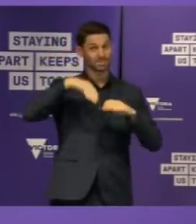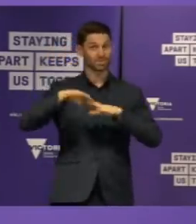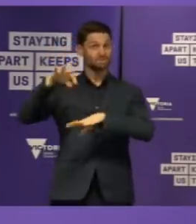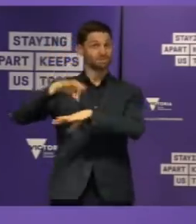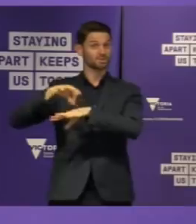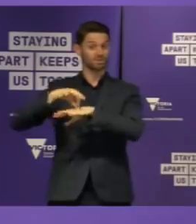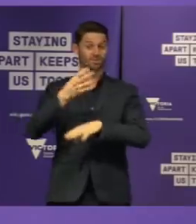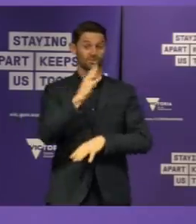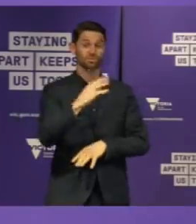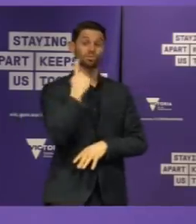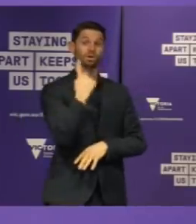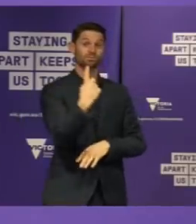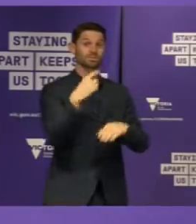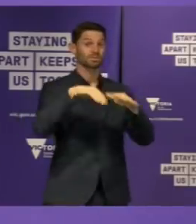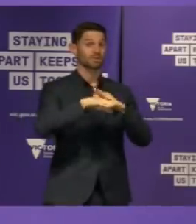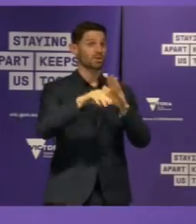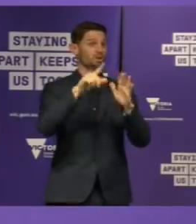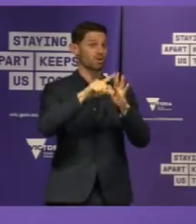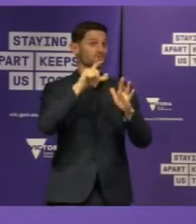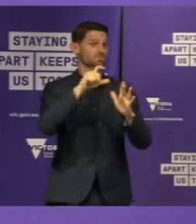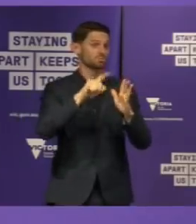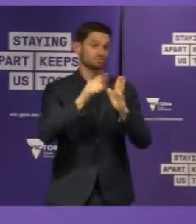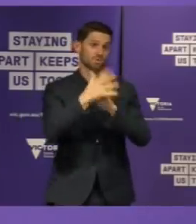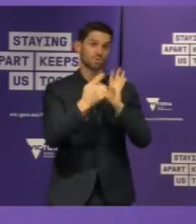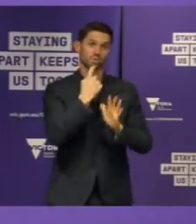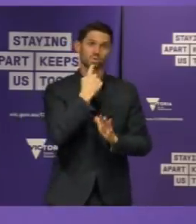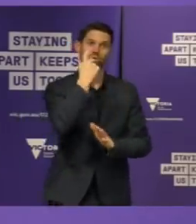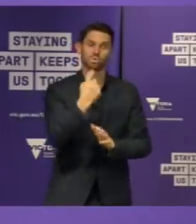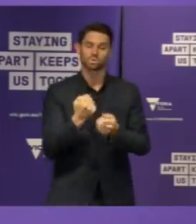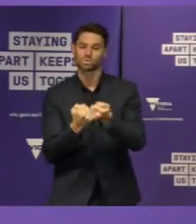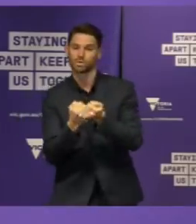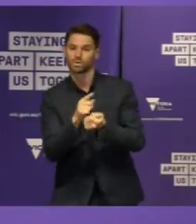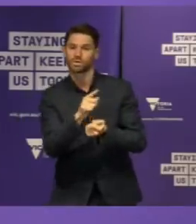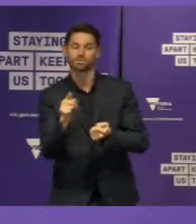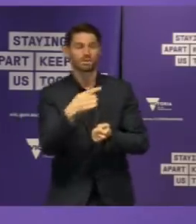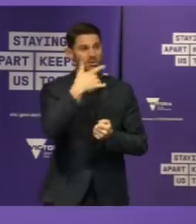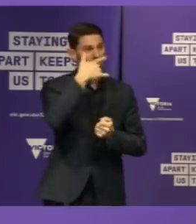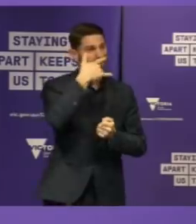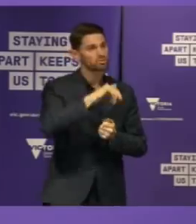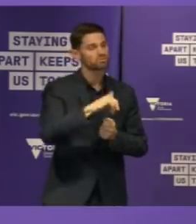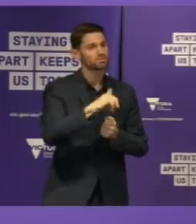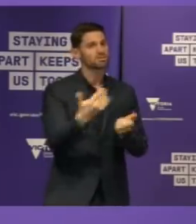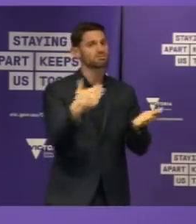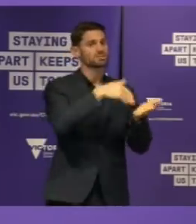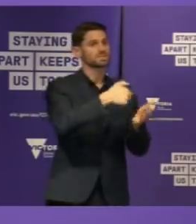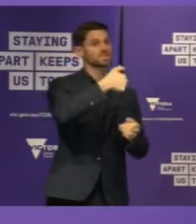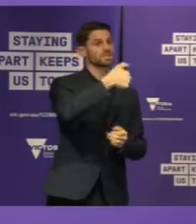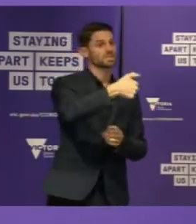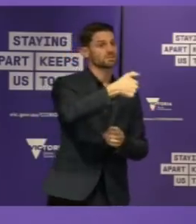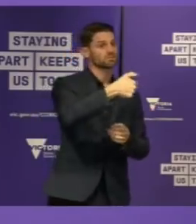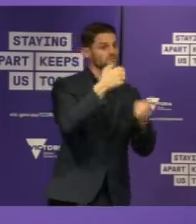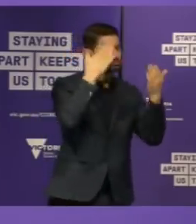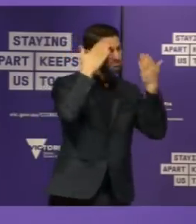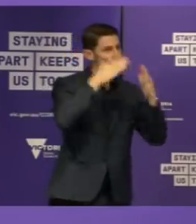of those are receiving intensive care. I am saddened to have to report that there have been a further 6 deaths as a result of this